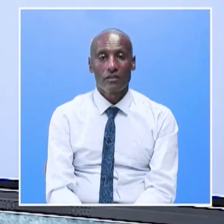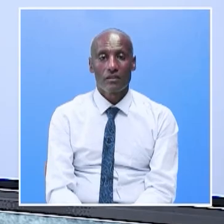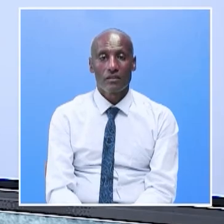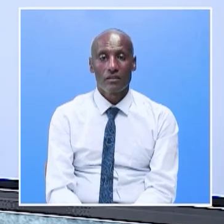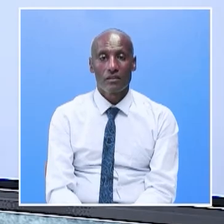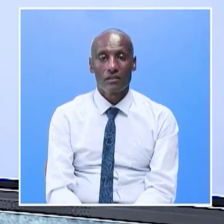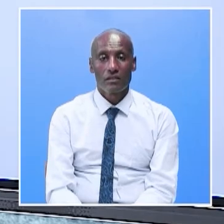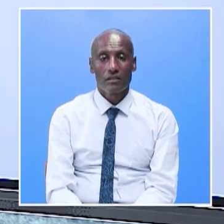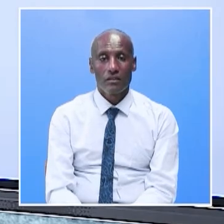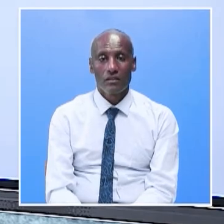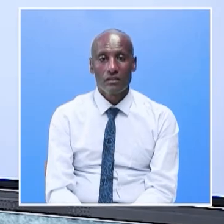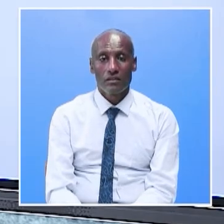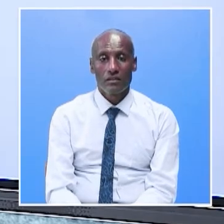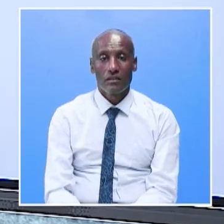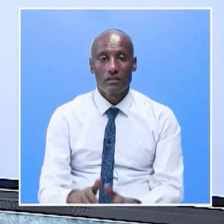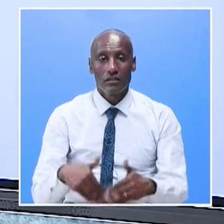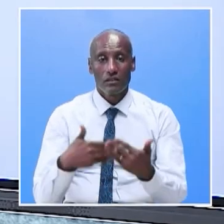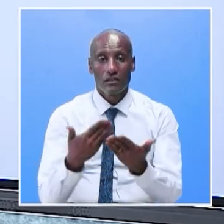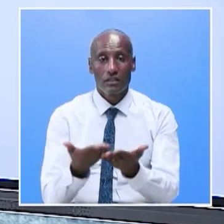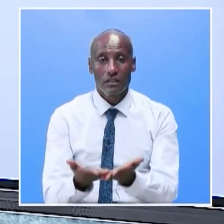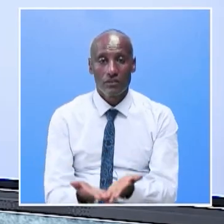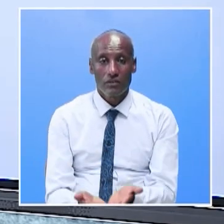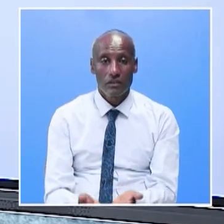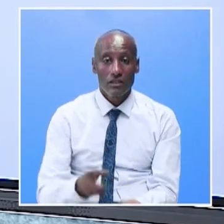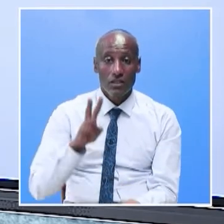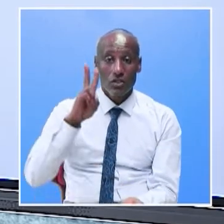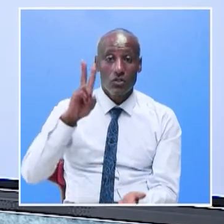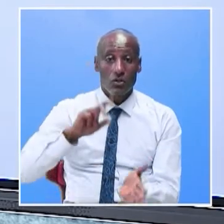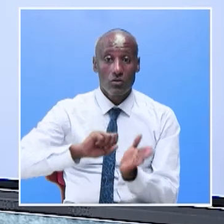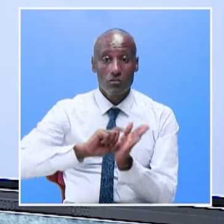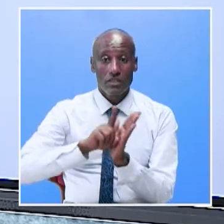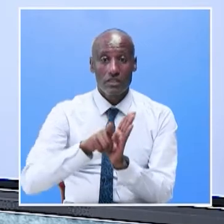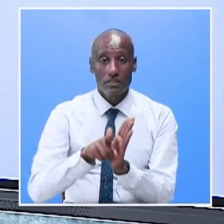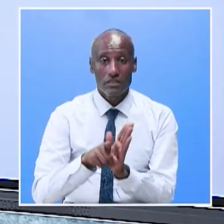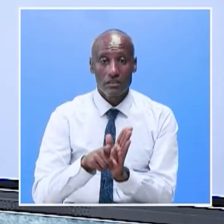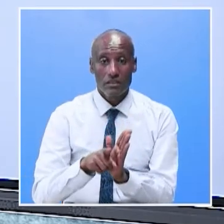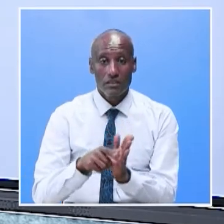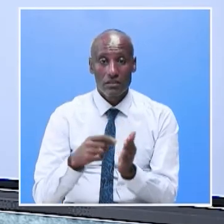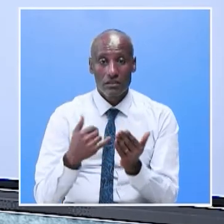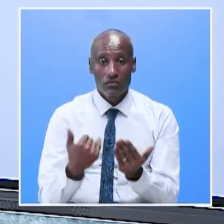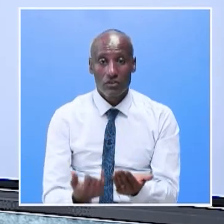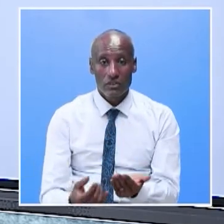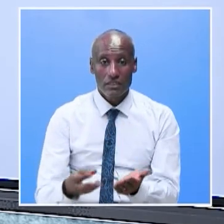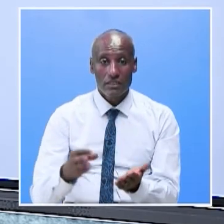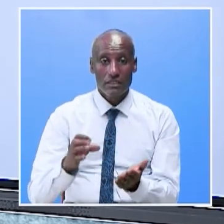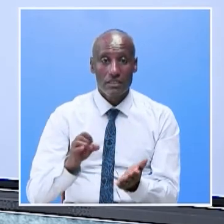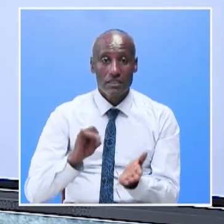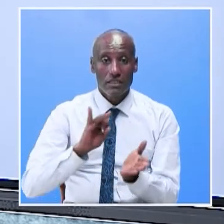Like before, students, let me give you, before it was 2 minutes, for now let me give you 3 minutes